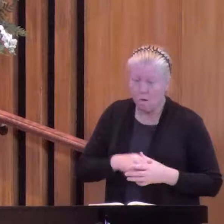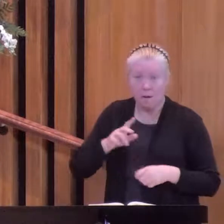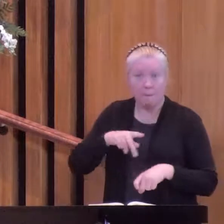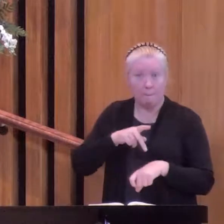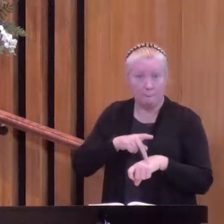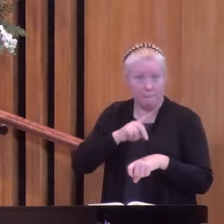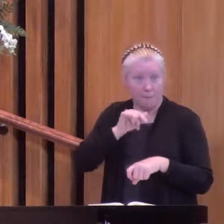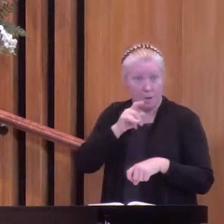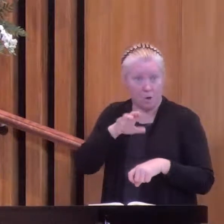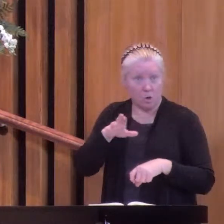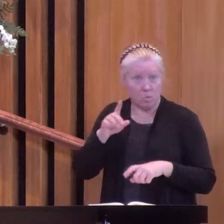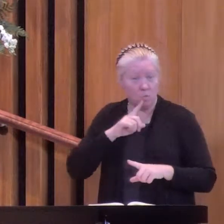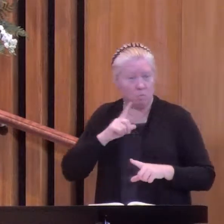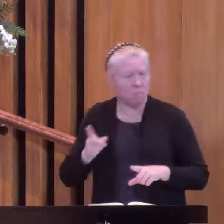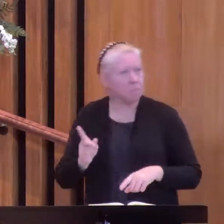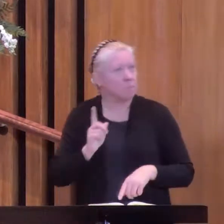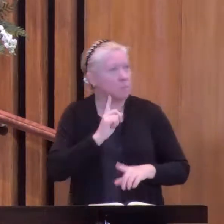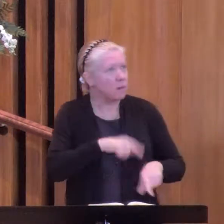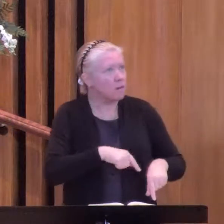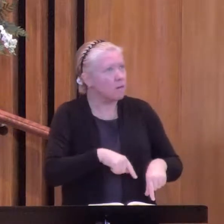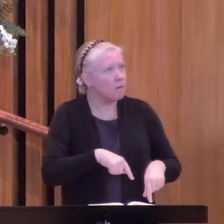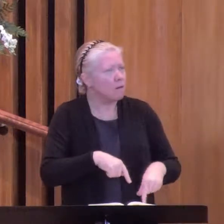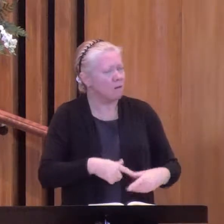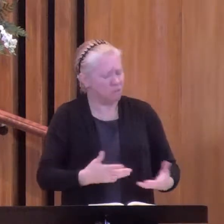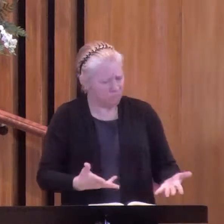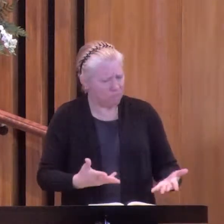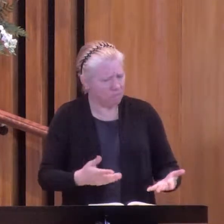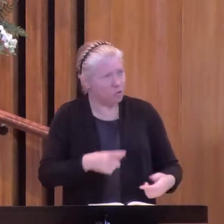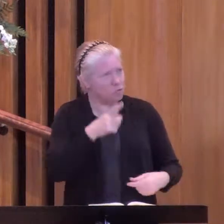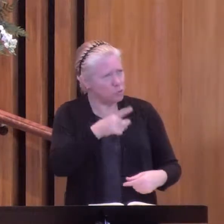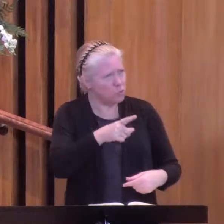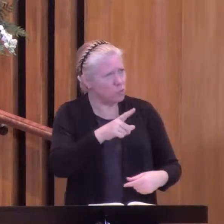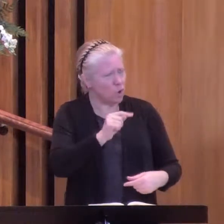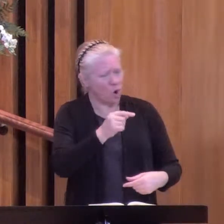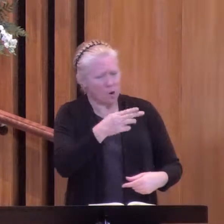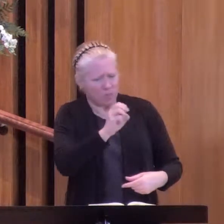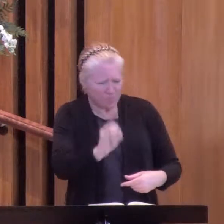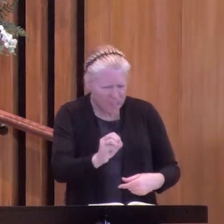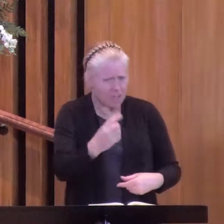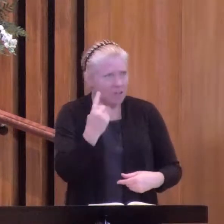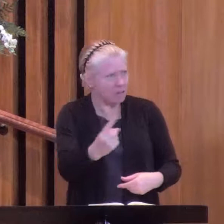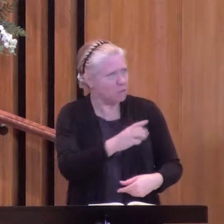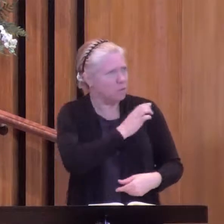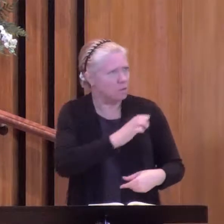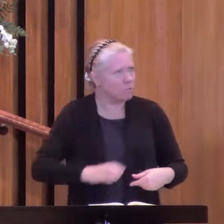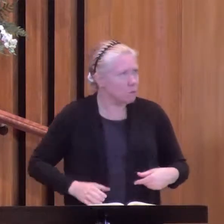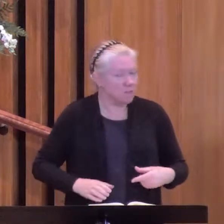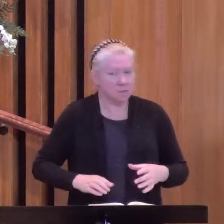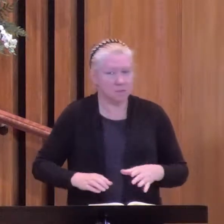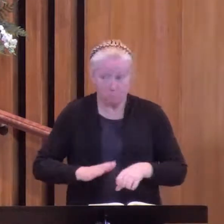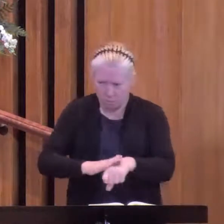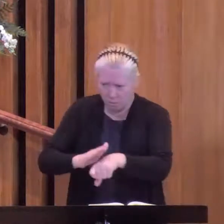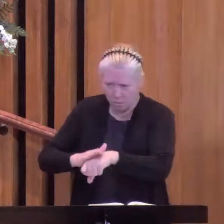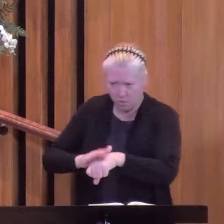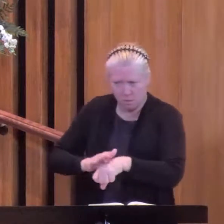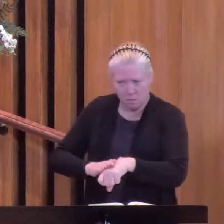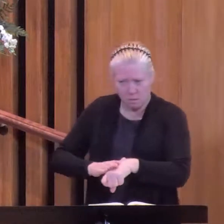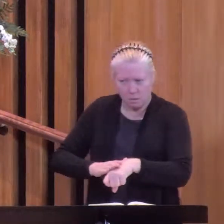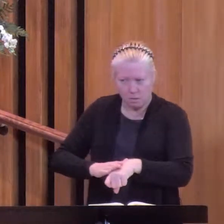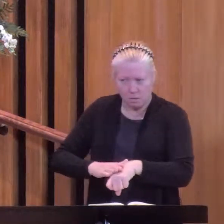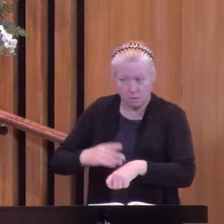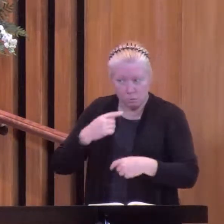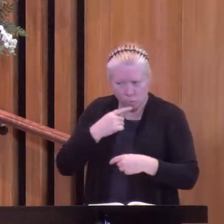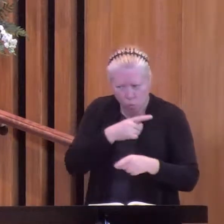Peter said to him in reply, "You are the Christ." Then he warned them not to tell